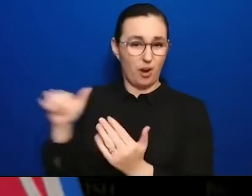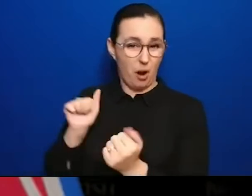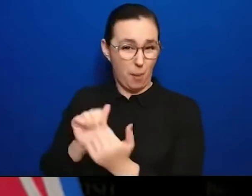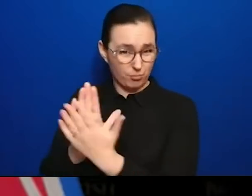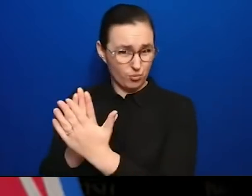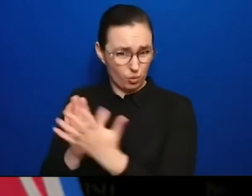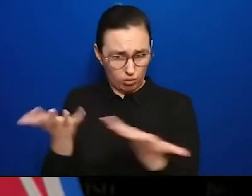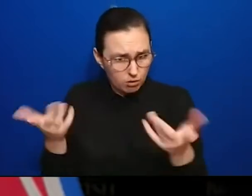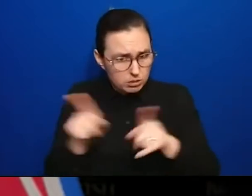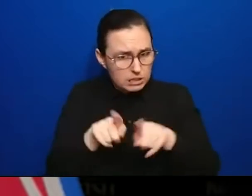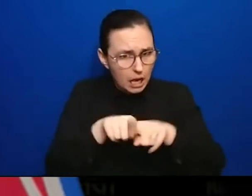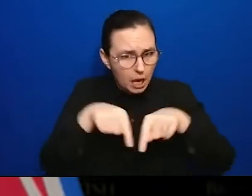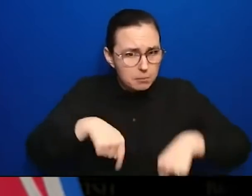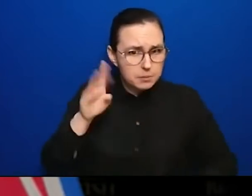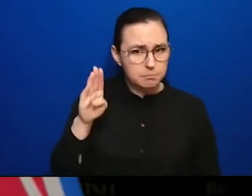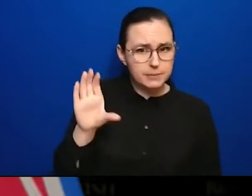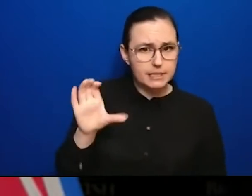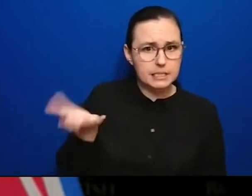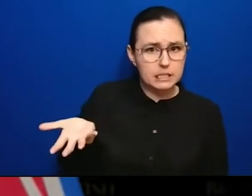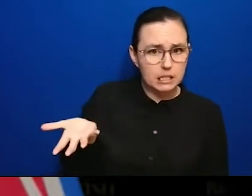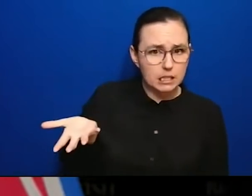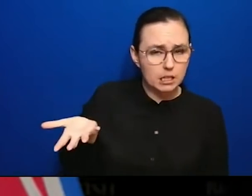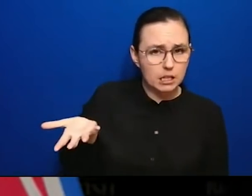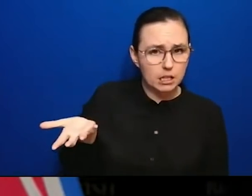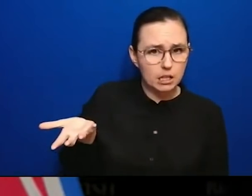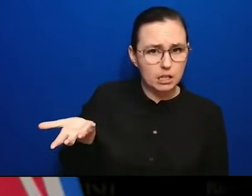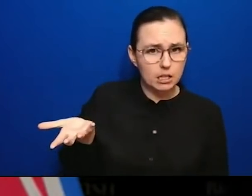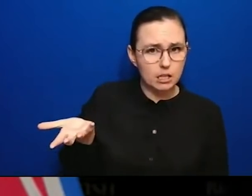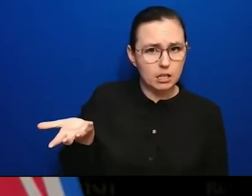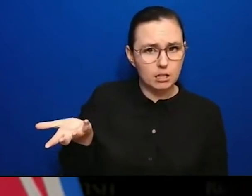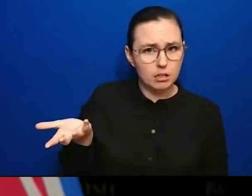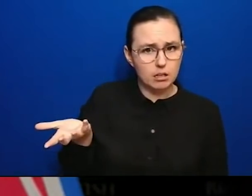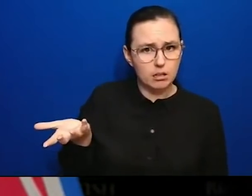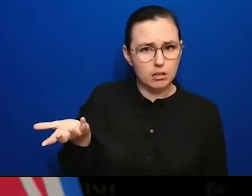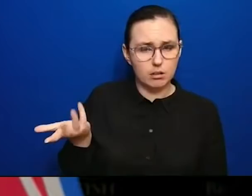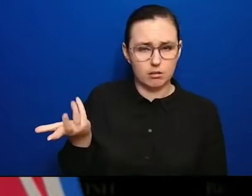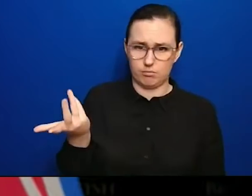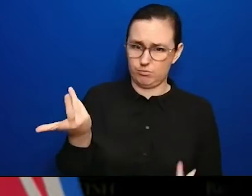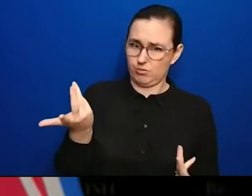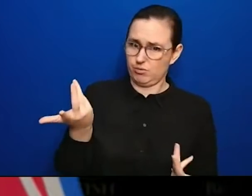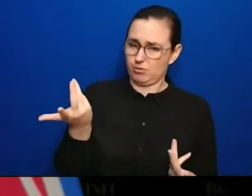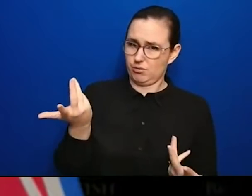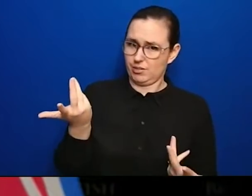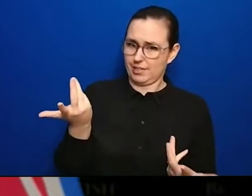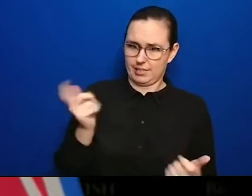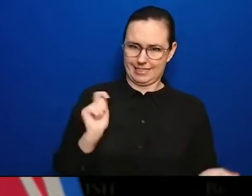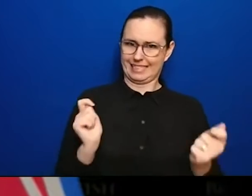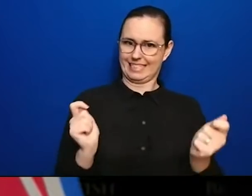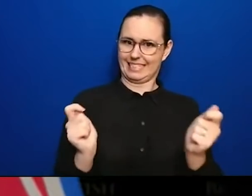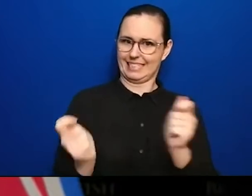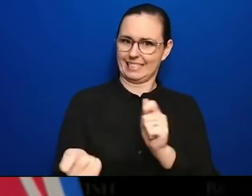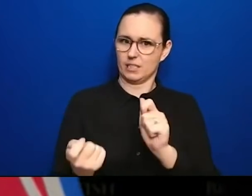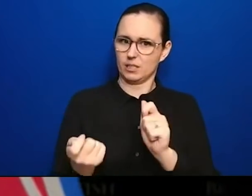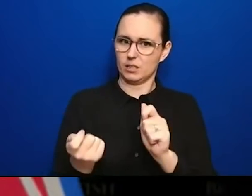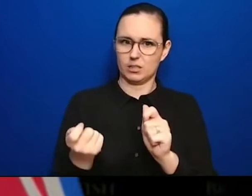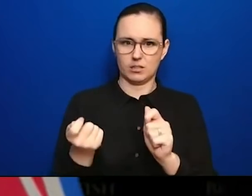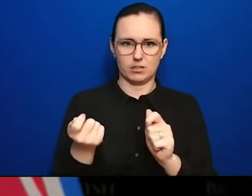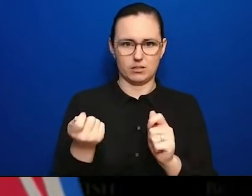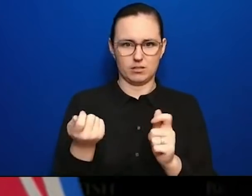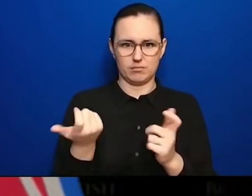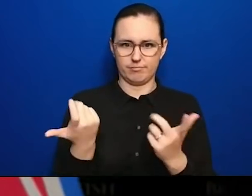actually right now. We laid out our plans. And remember, you provide booster doses to provide